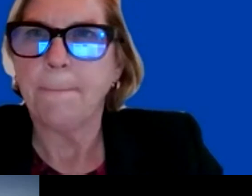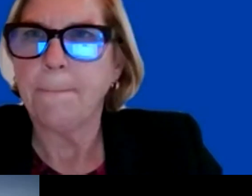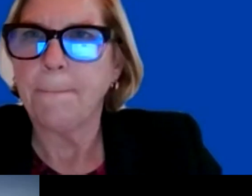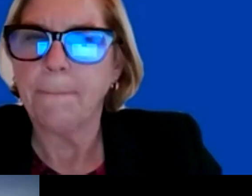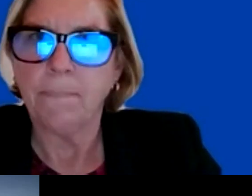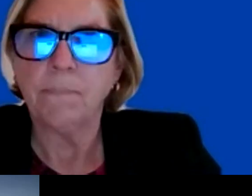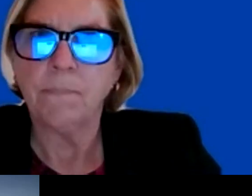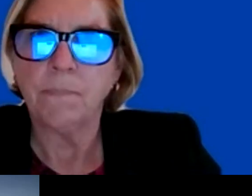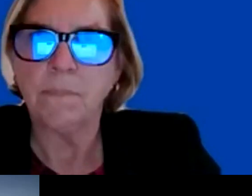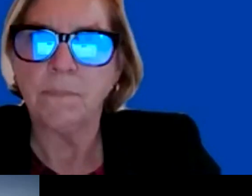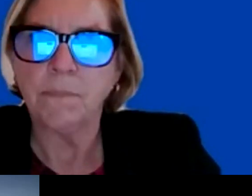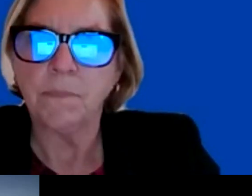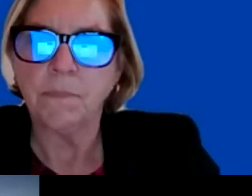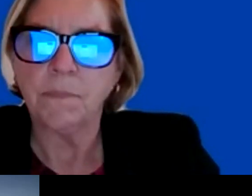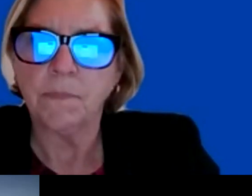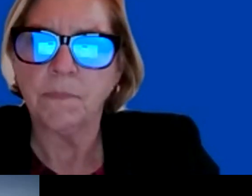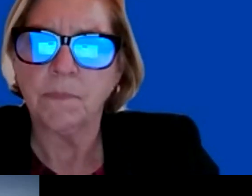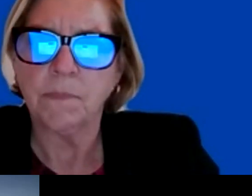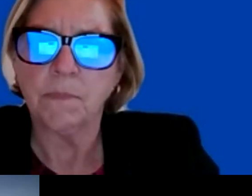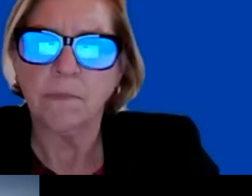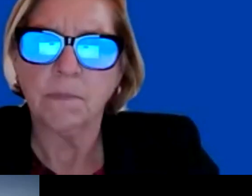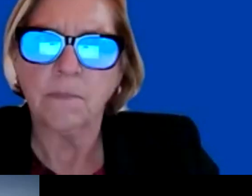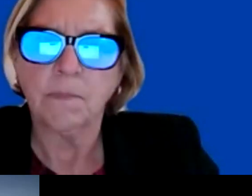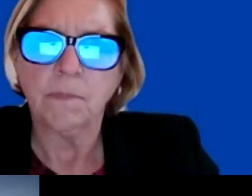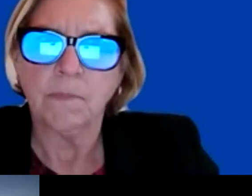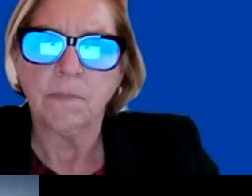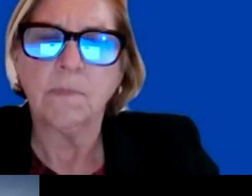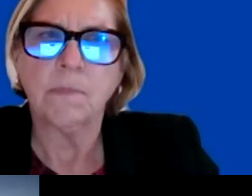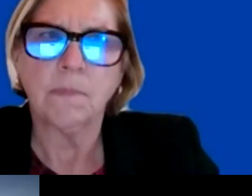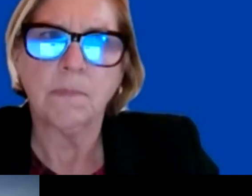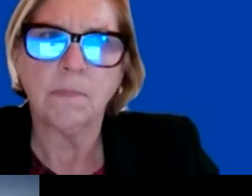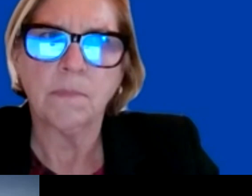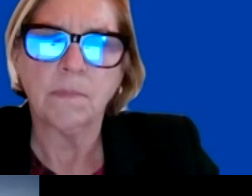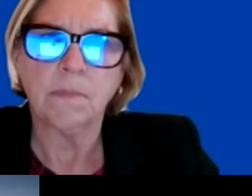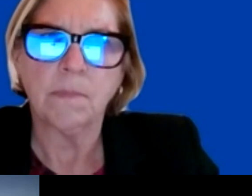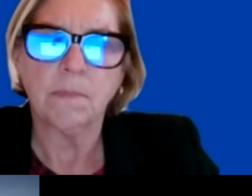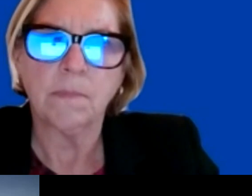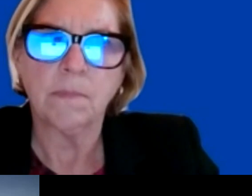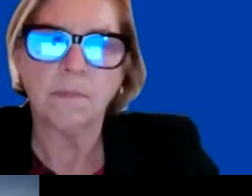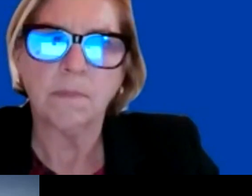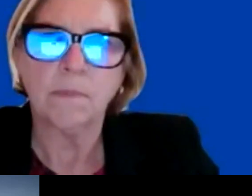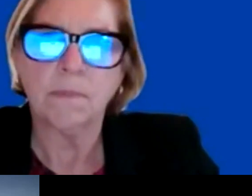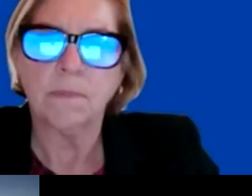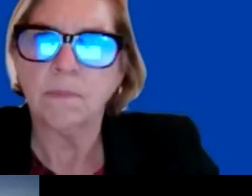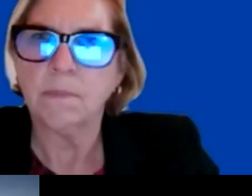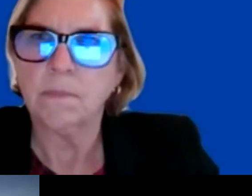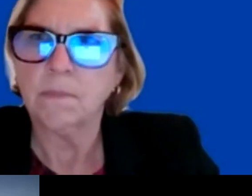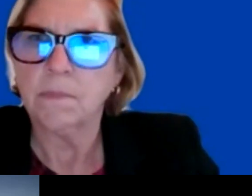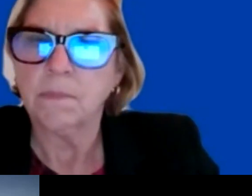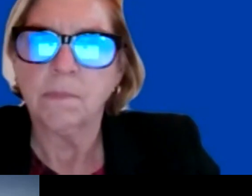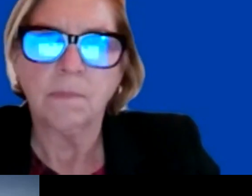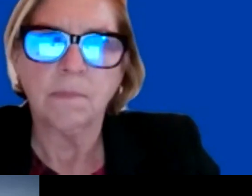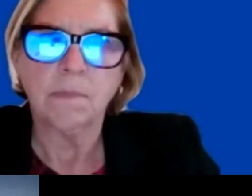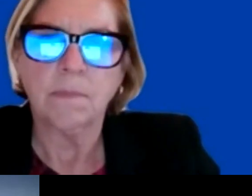No. Okay. I can just read a couple of the comments we've received in the